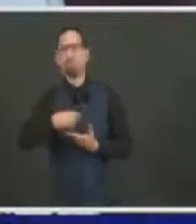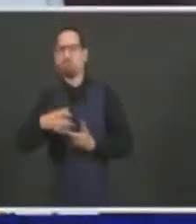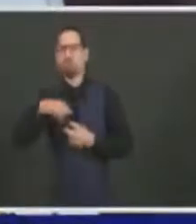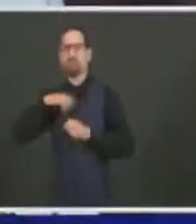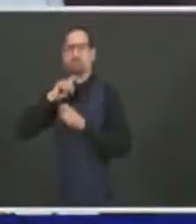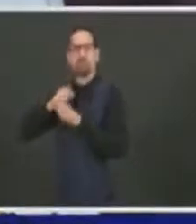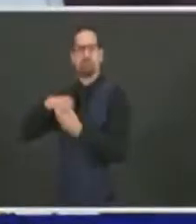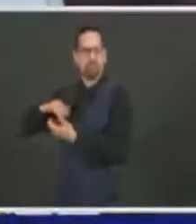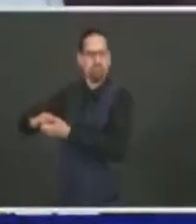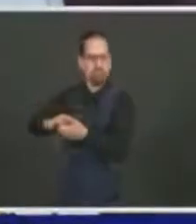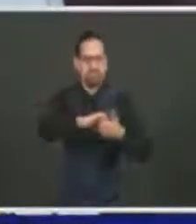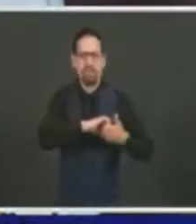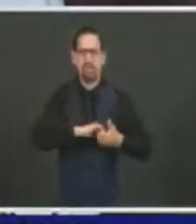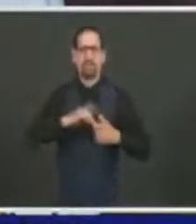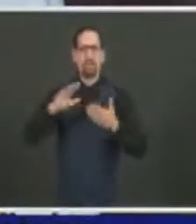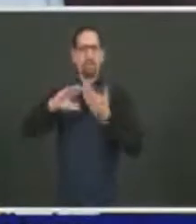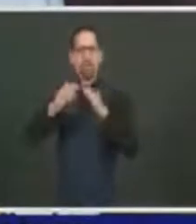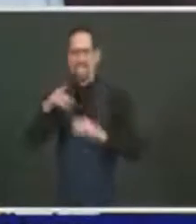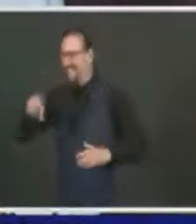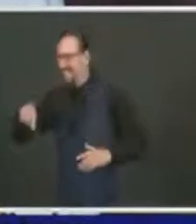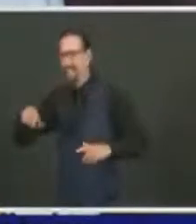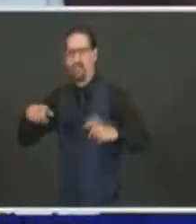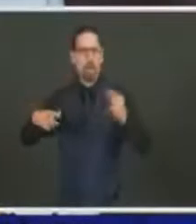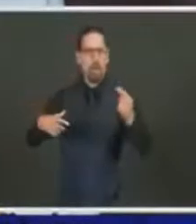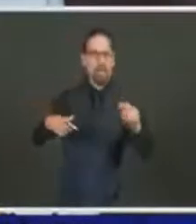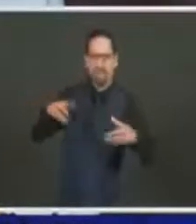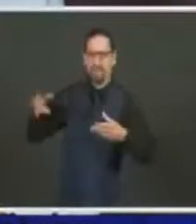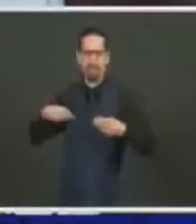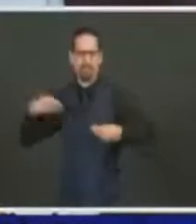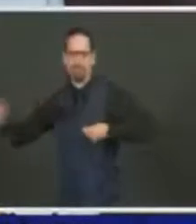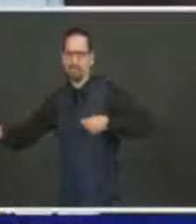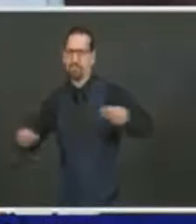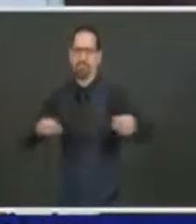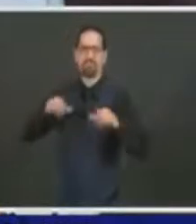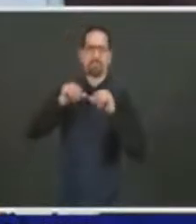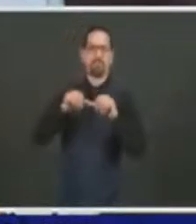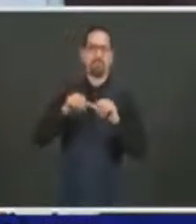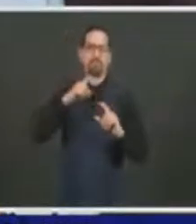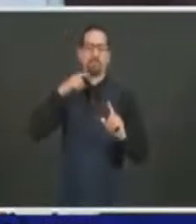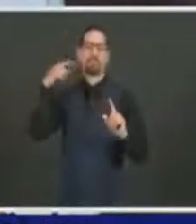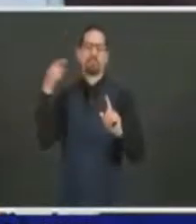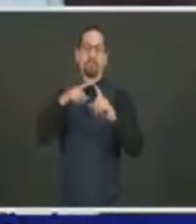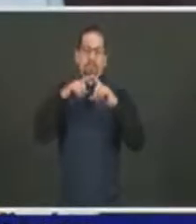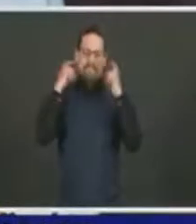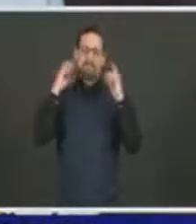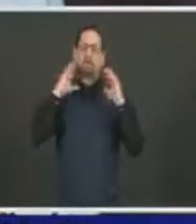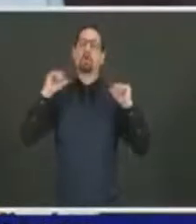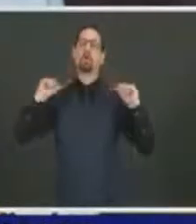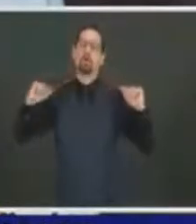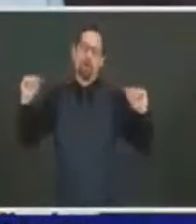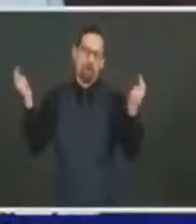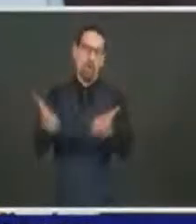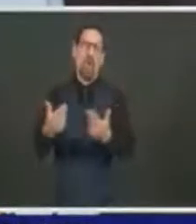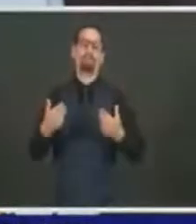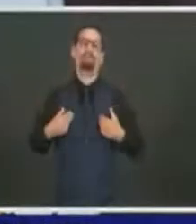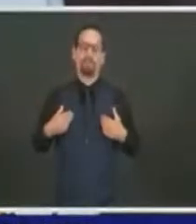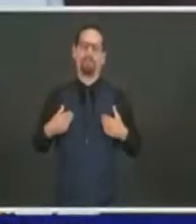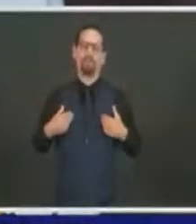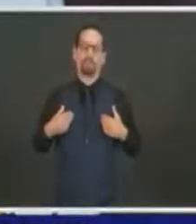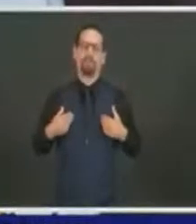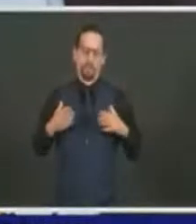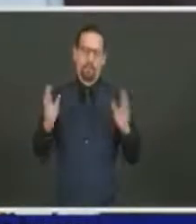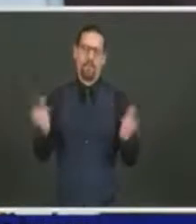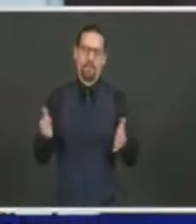the state, to help ensure that everyone has some form of face cloth covering in hand. We really want